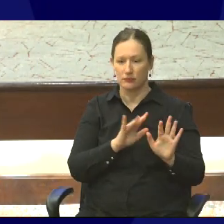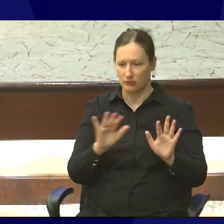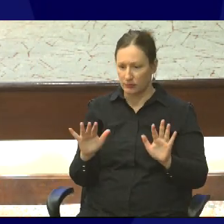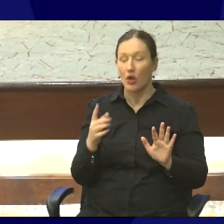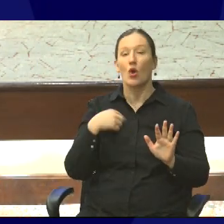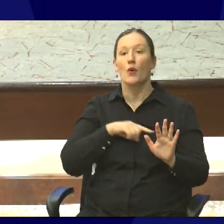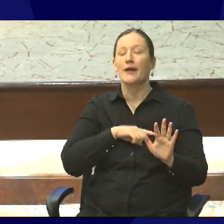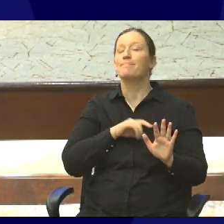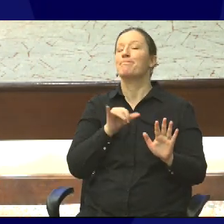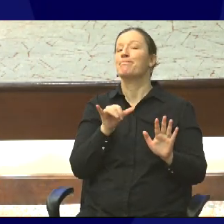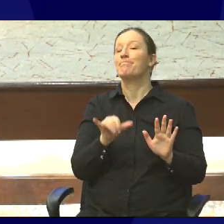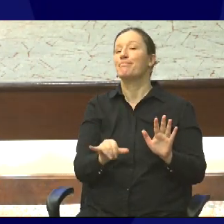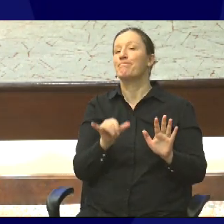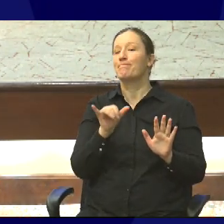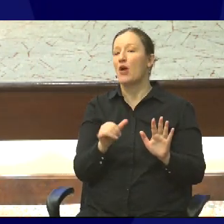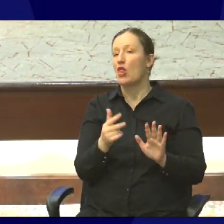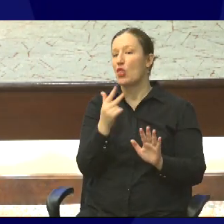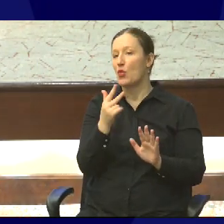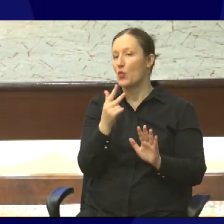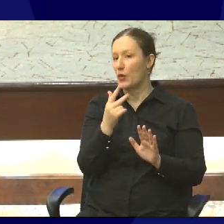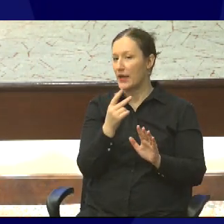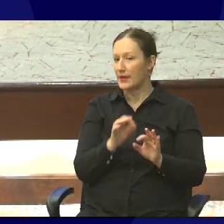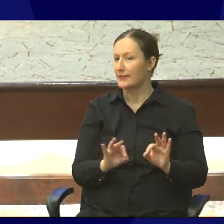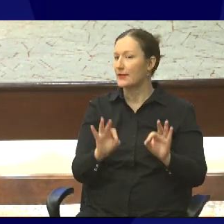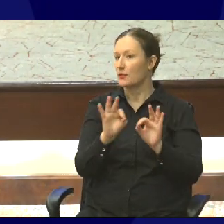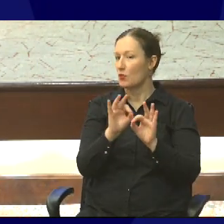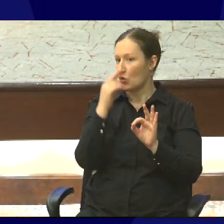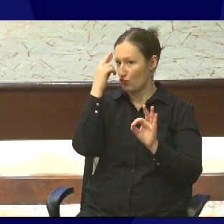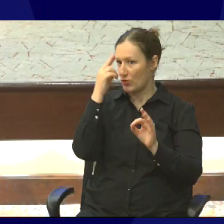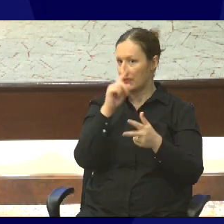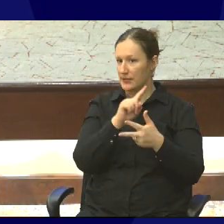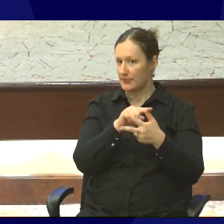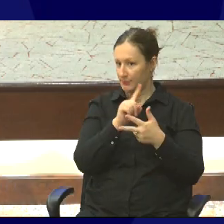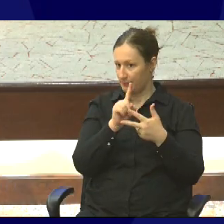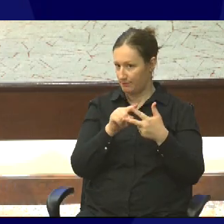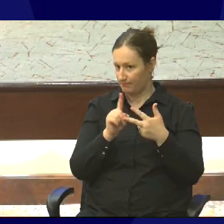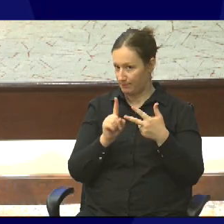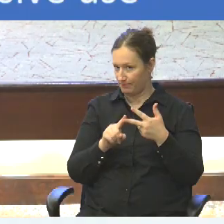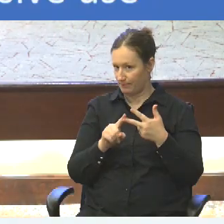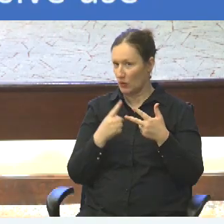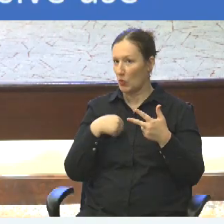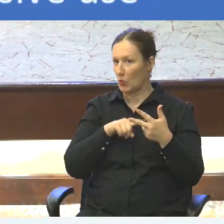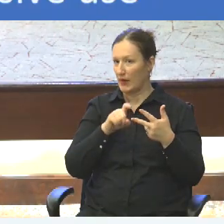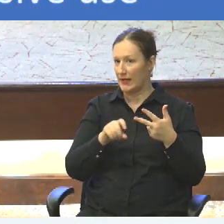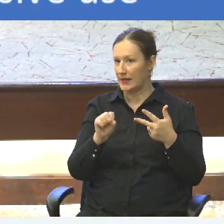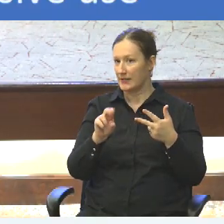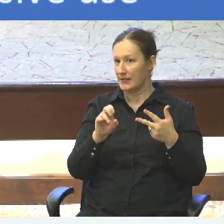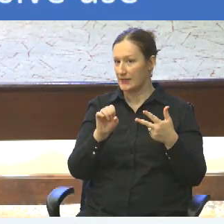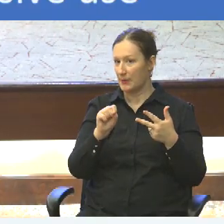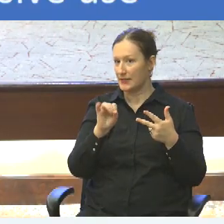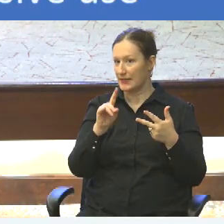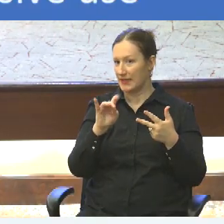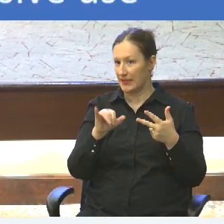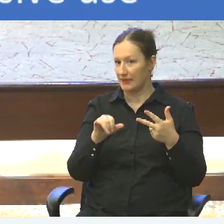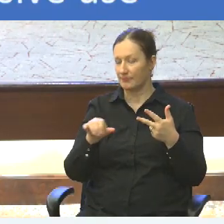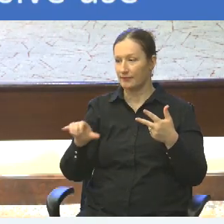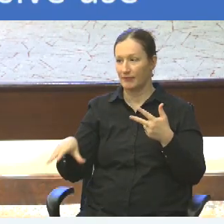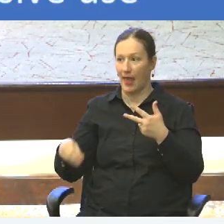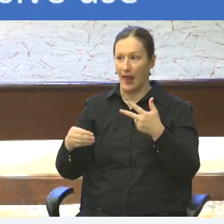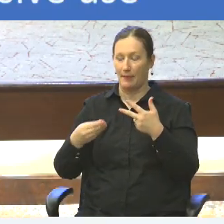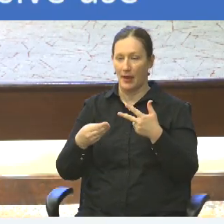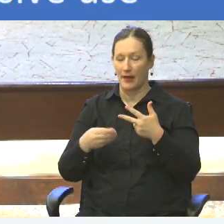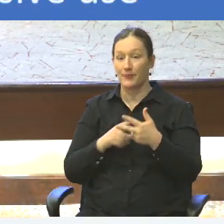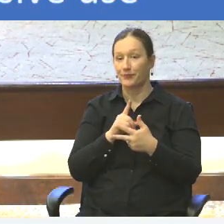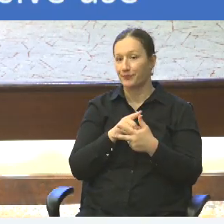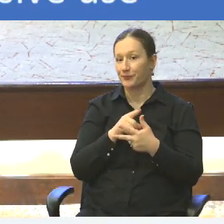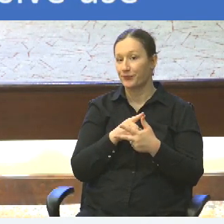the surface three primary reasons that are resulting in this subsidy. Reason number one are the